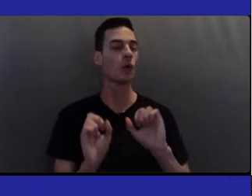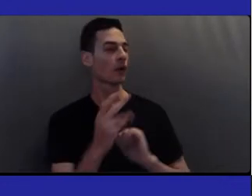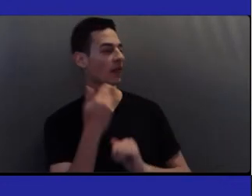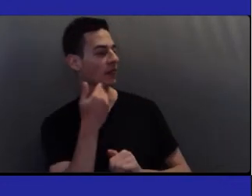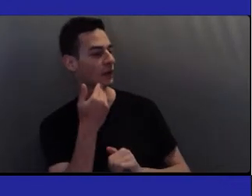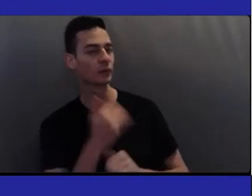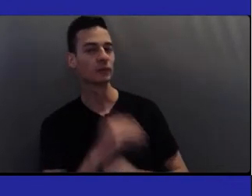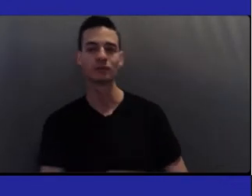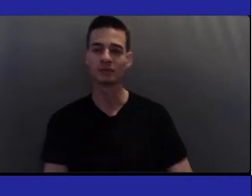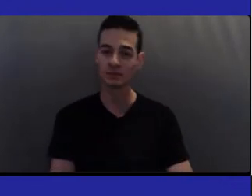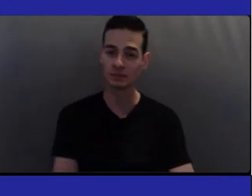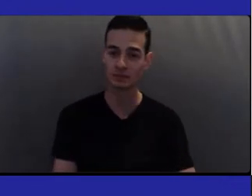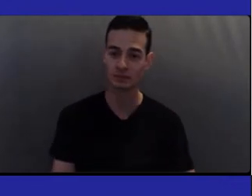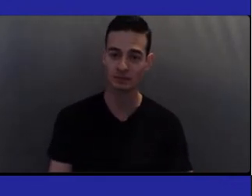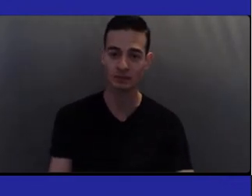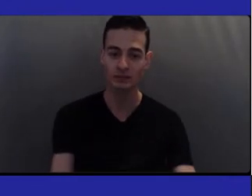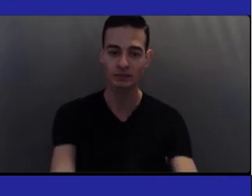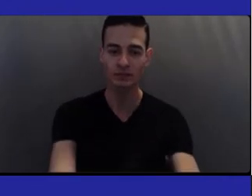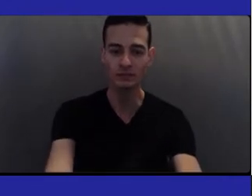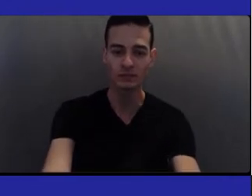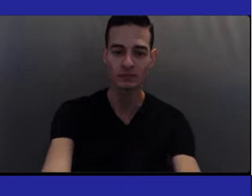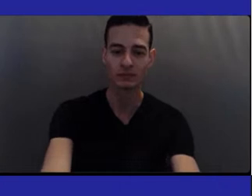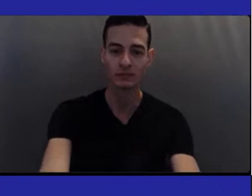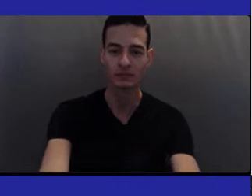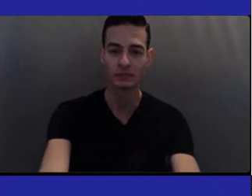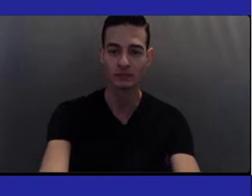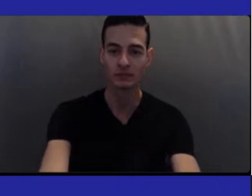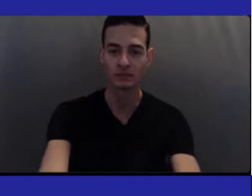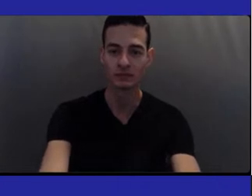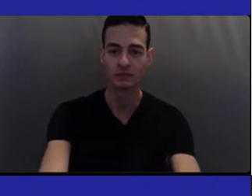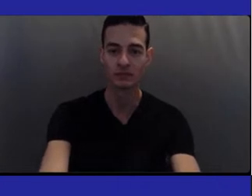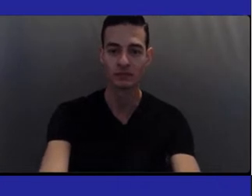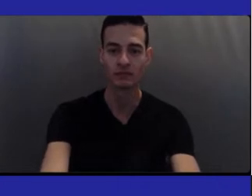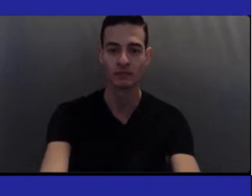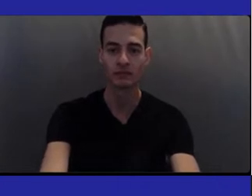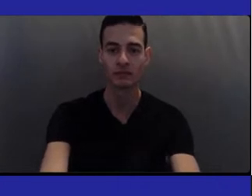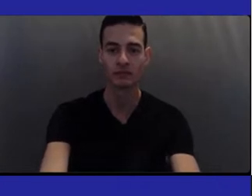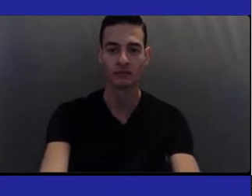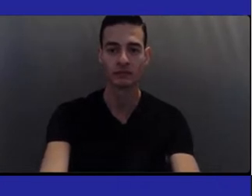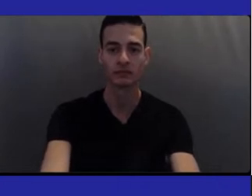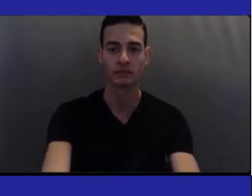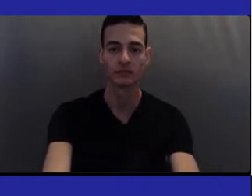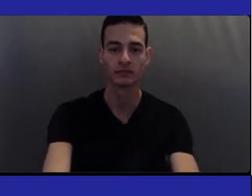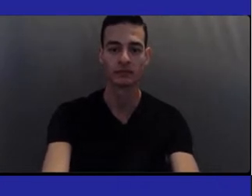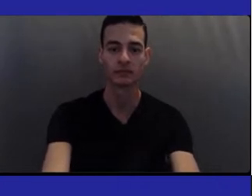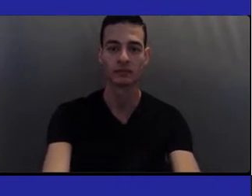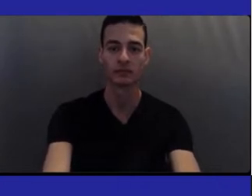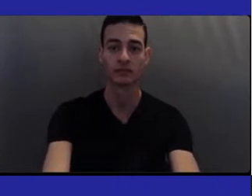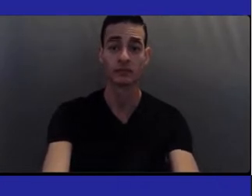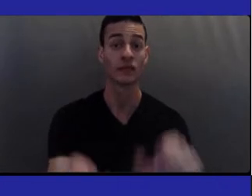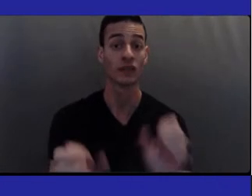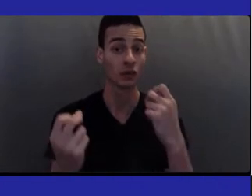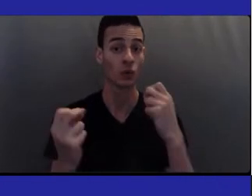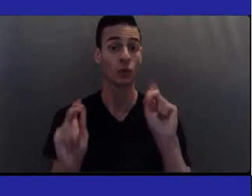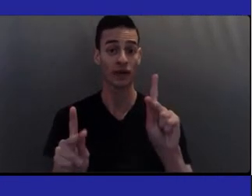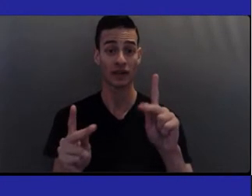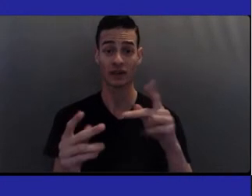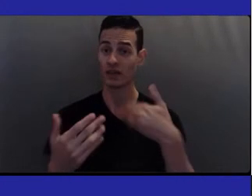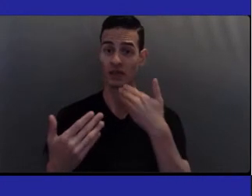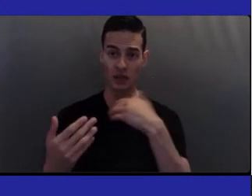Okay, thank you, Sally. And Jackie Rowe Adams? Yes. So the resolution passes. Thank you so much. Thank you very